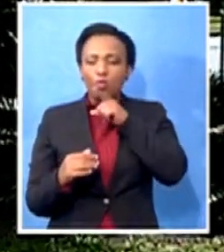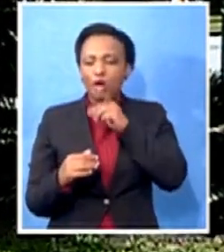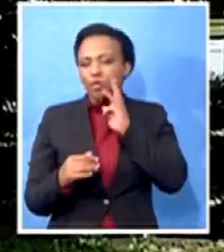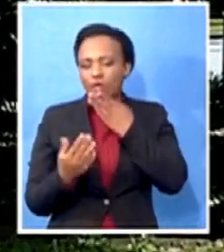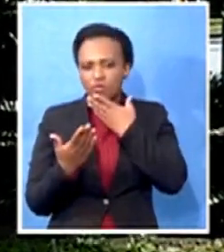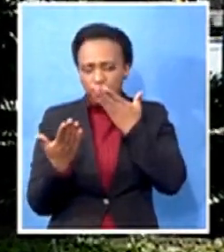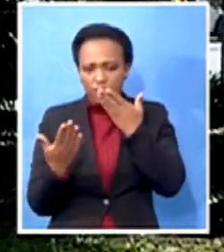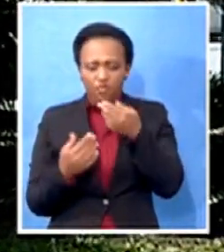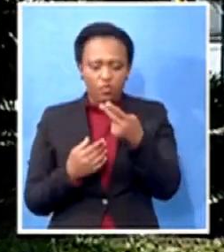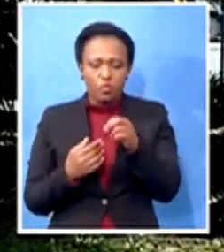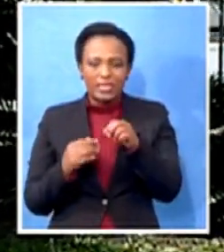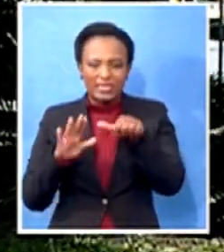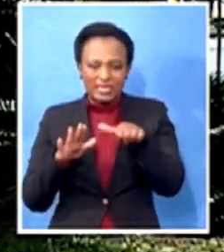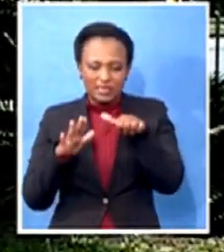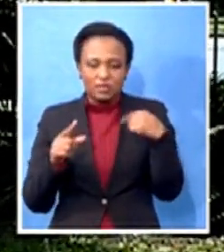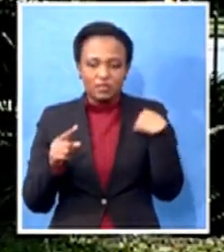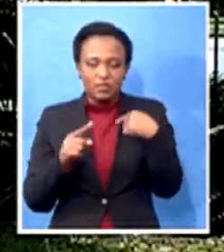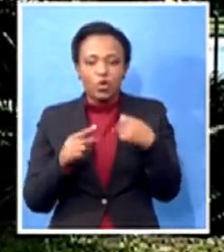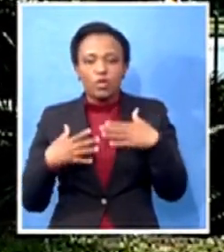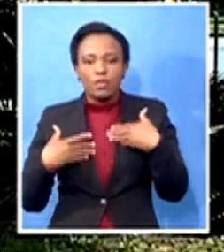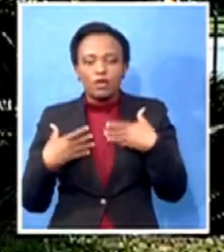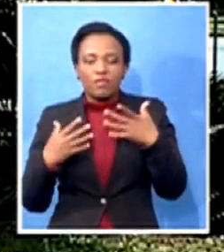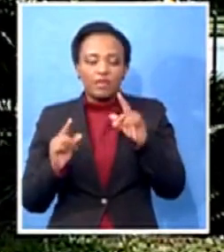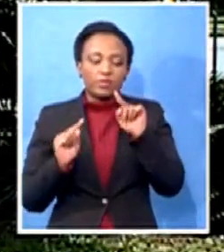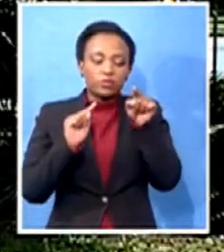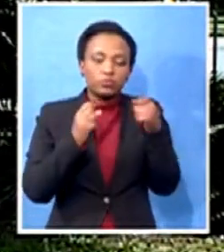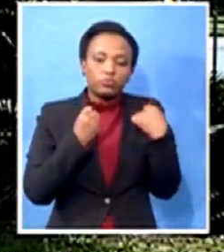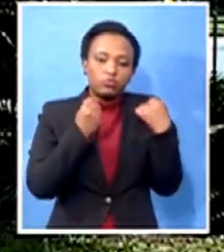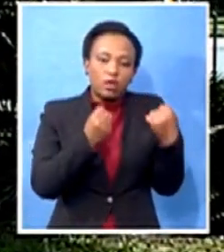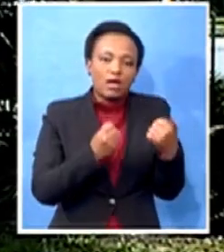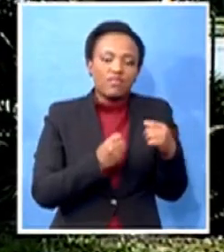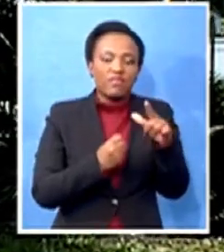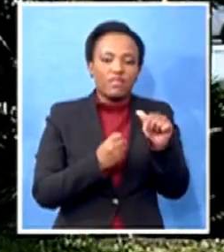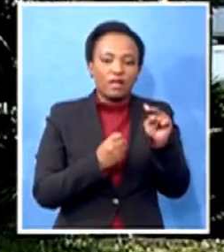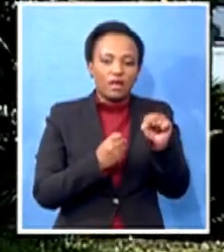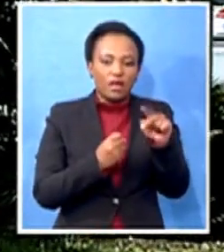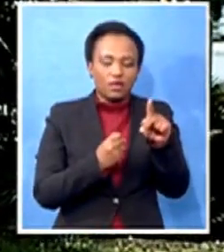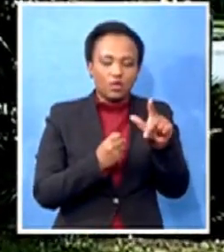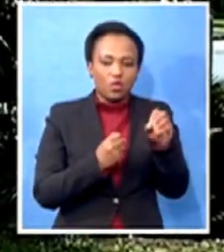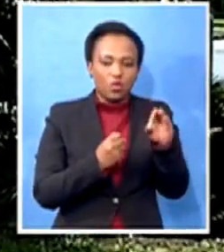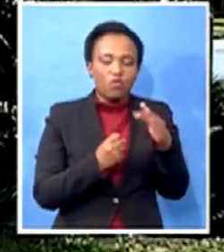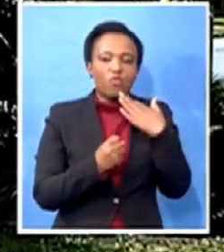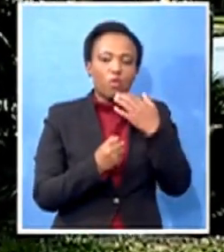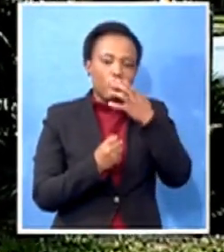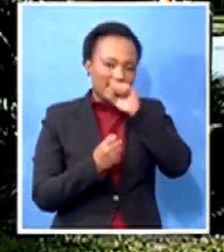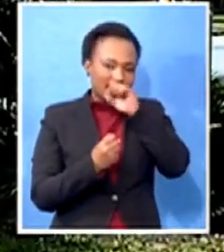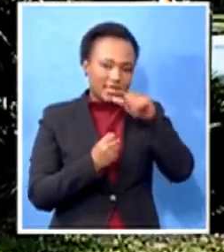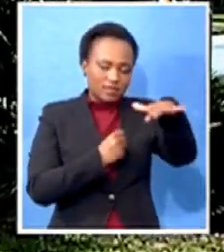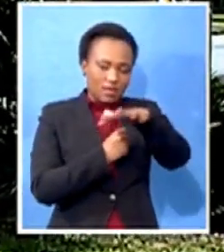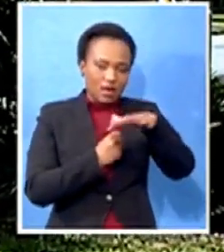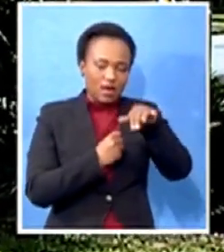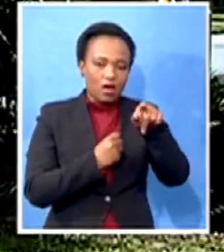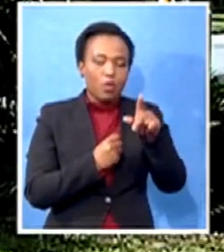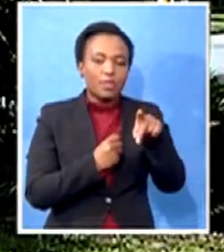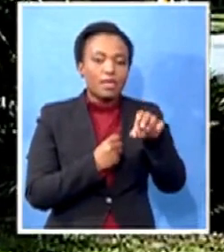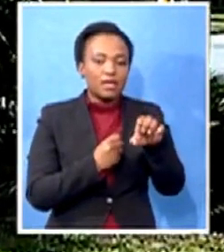of driving to the Langkloof. It's a beautiful citrus area about 2 hours outside of PE. Went to see farmers that are farming